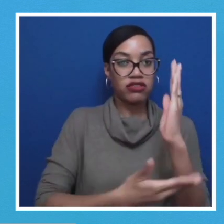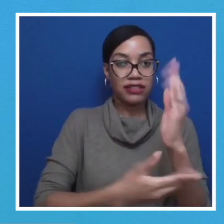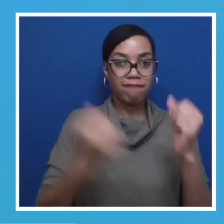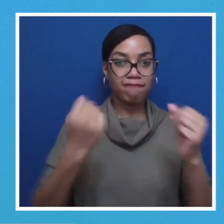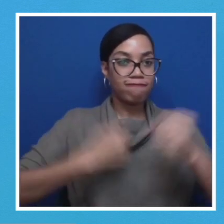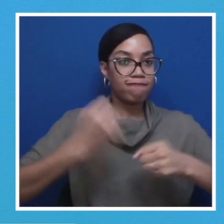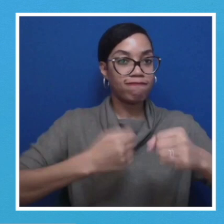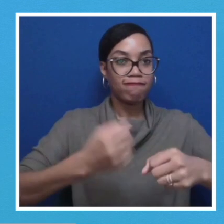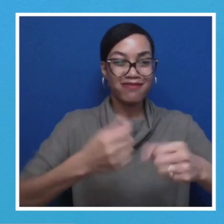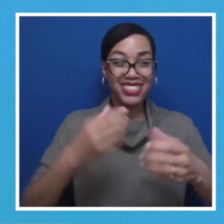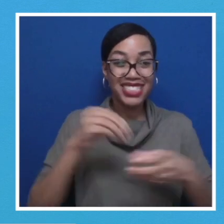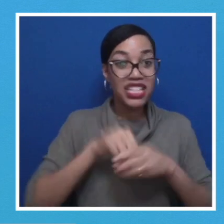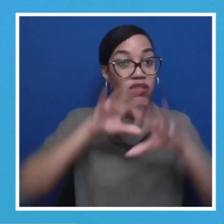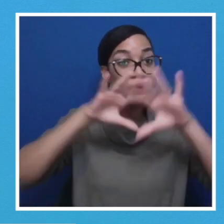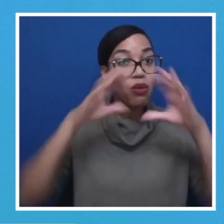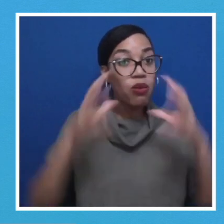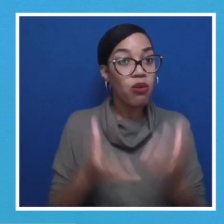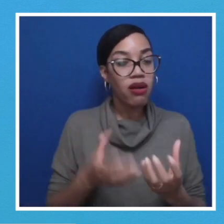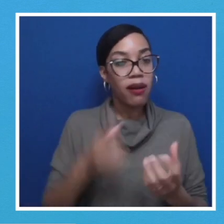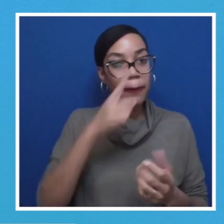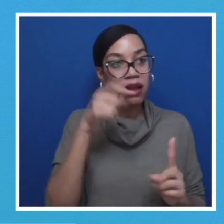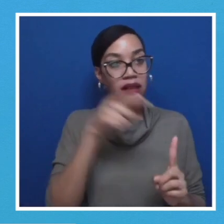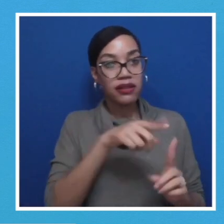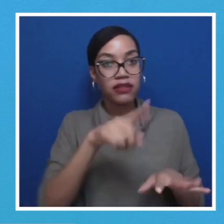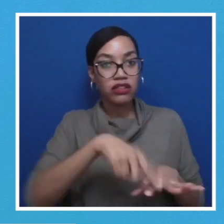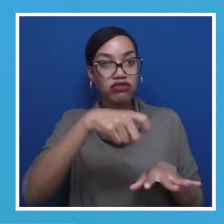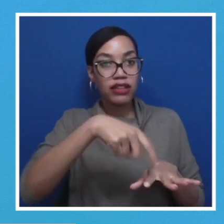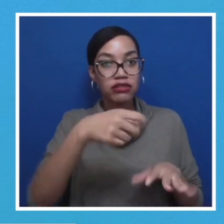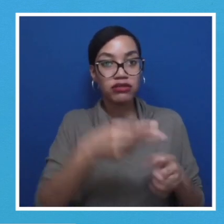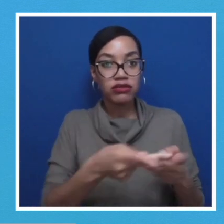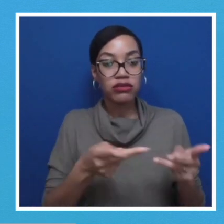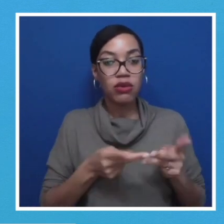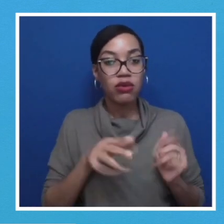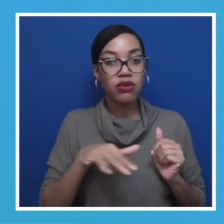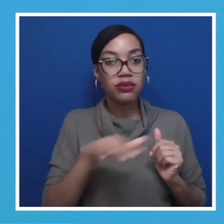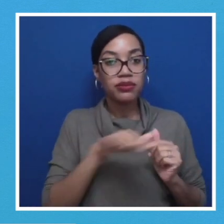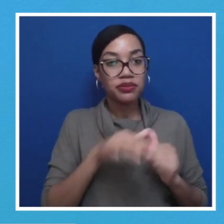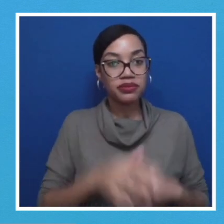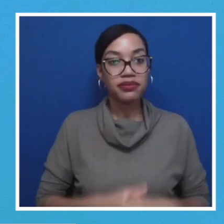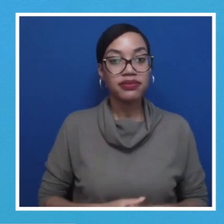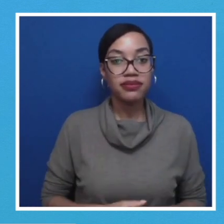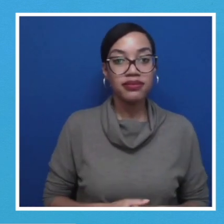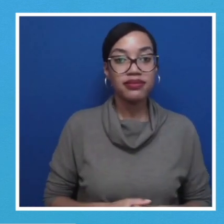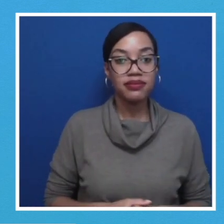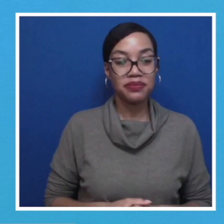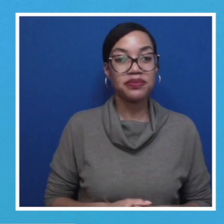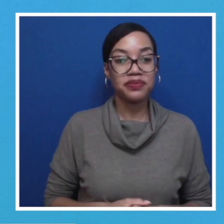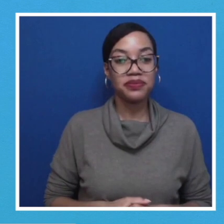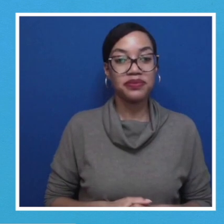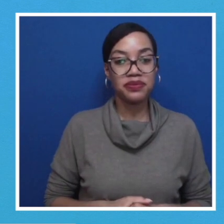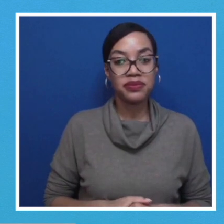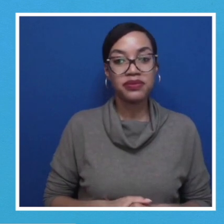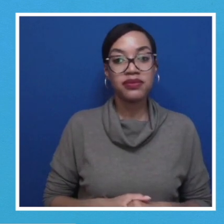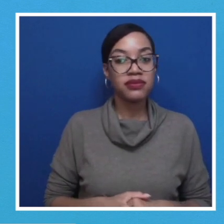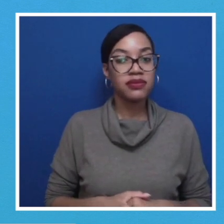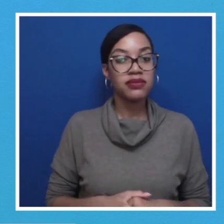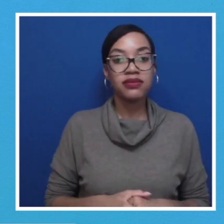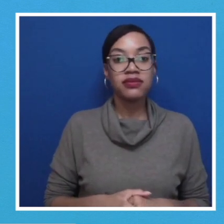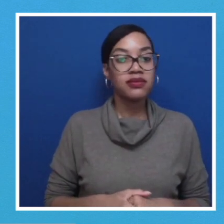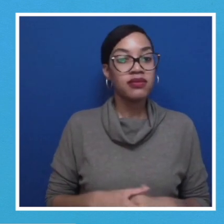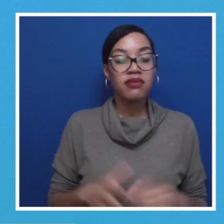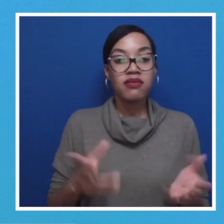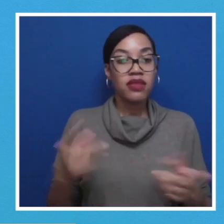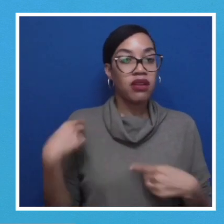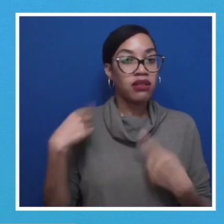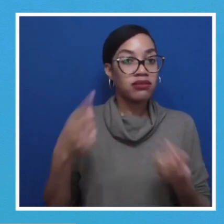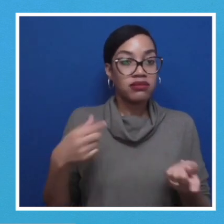tar sands. So we're talking about impact zones where we once, as I was a child, had living, thriving, pristine